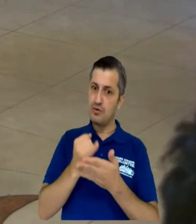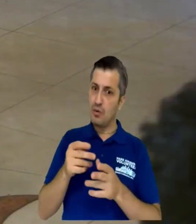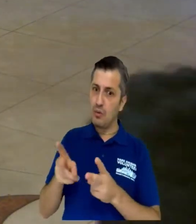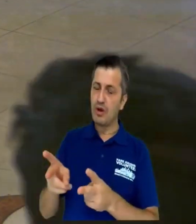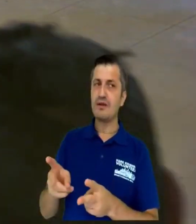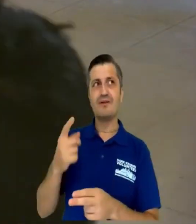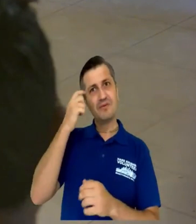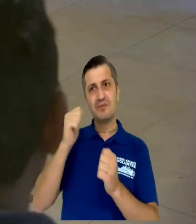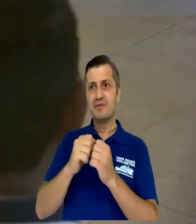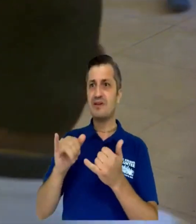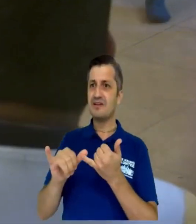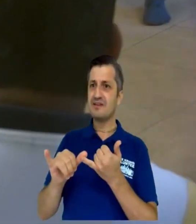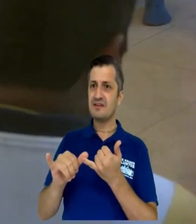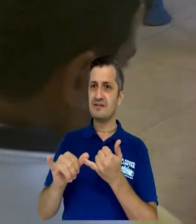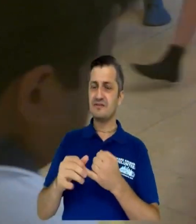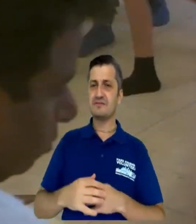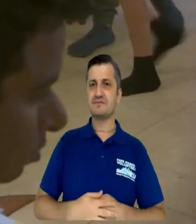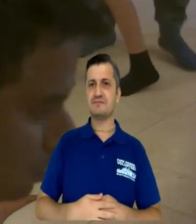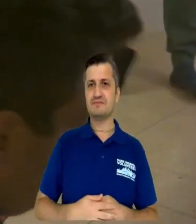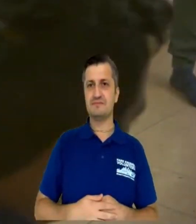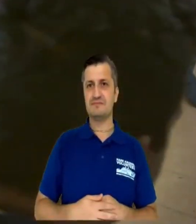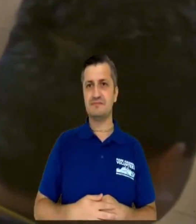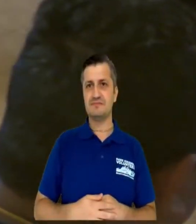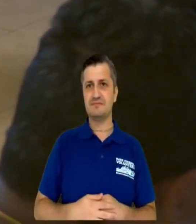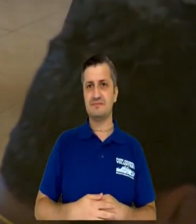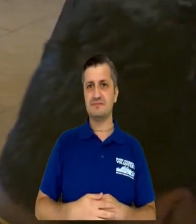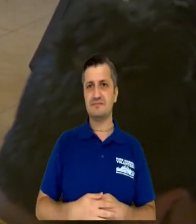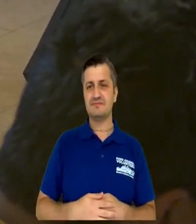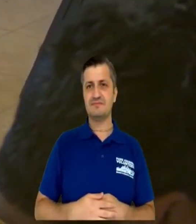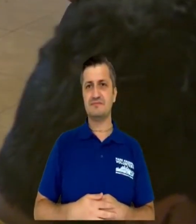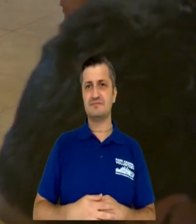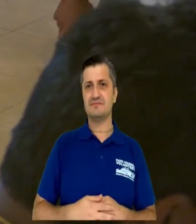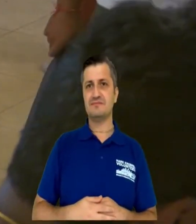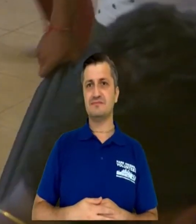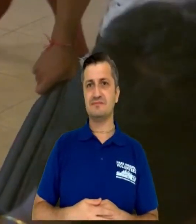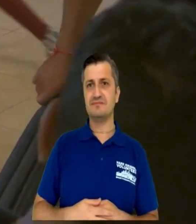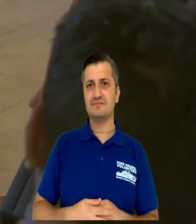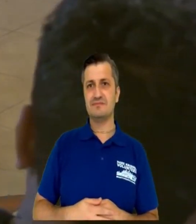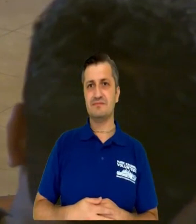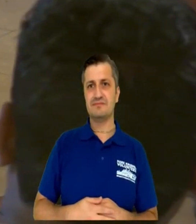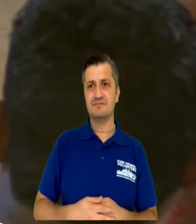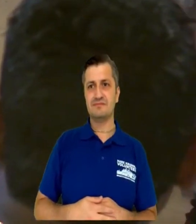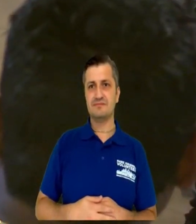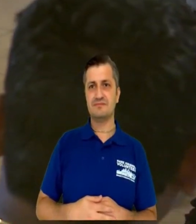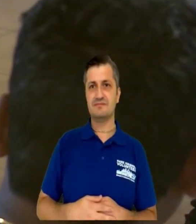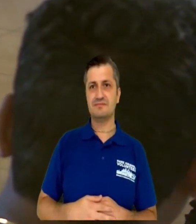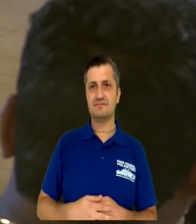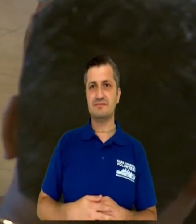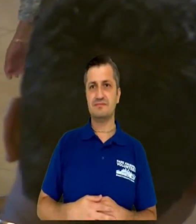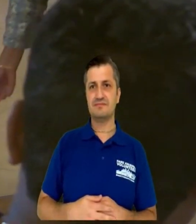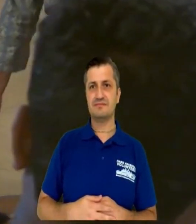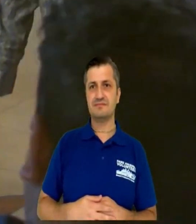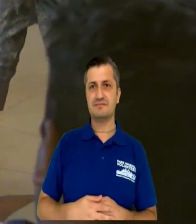And of course, it was a wedding and a joyous occasion, right? But the thing is, one thing that they did wrong is that they